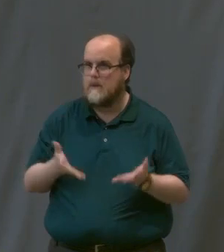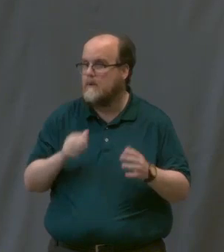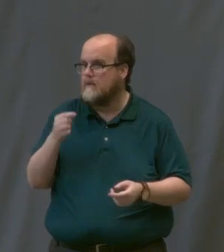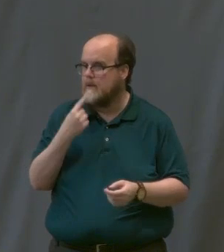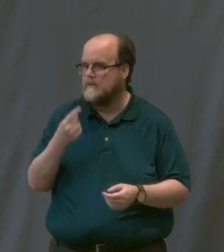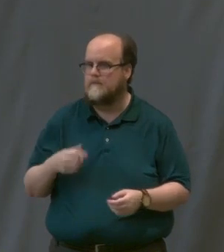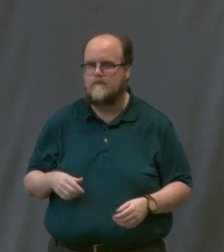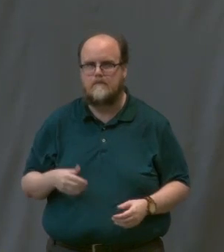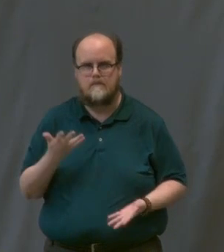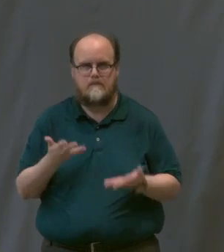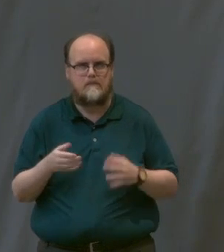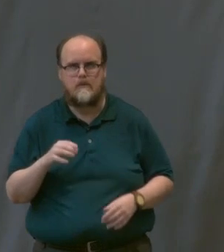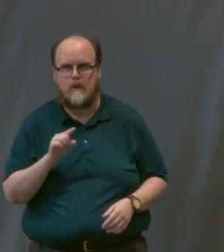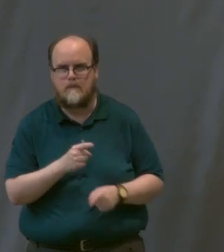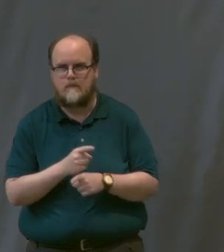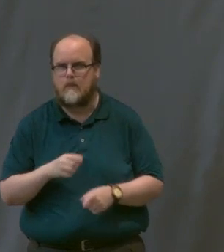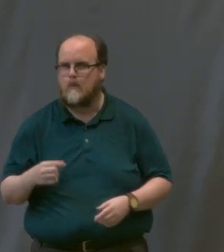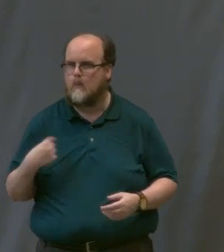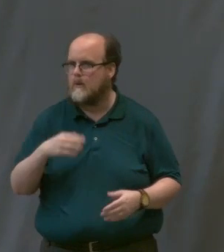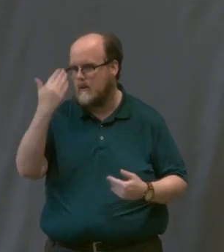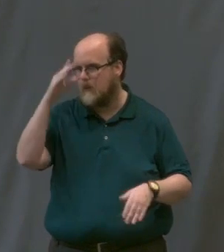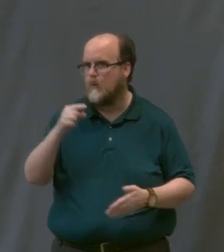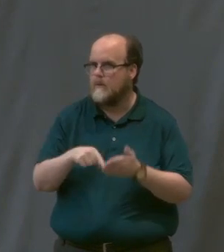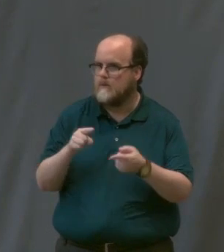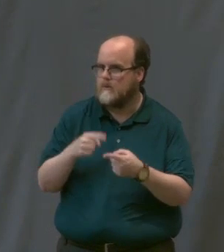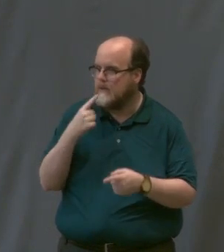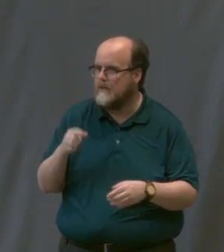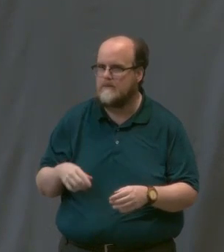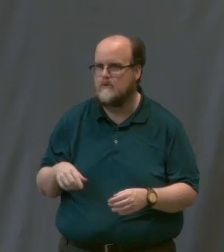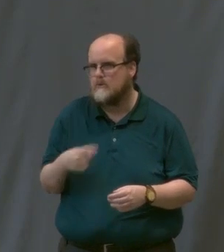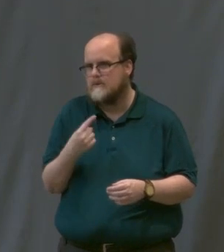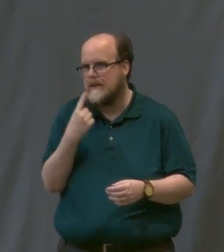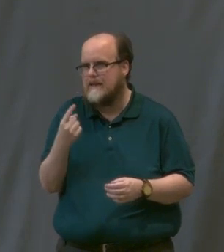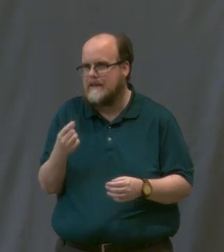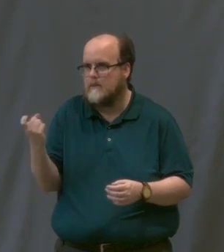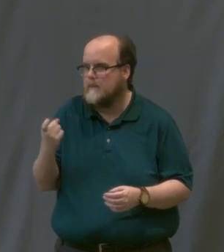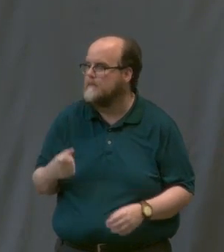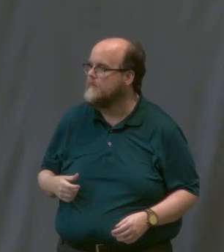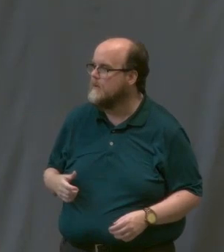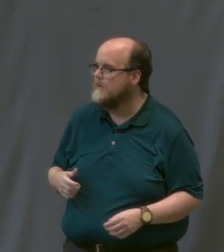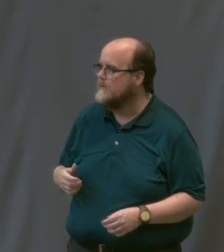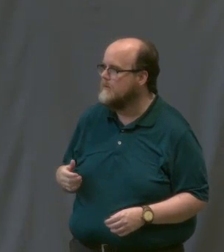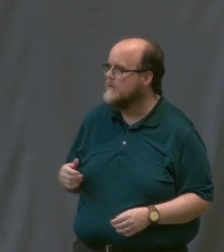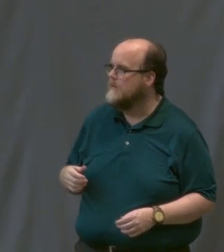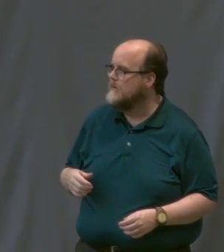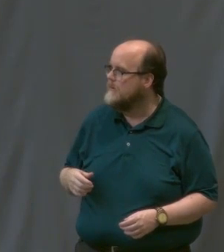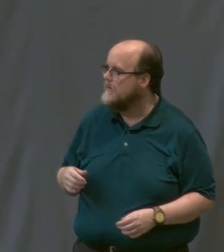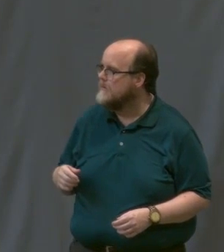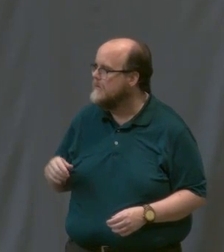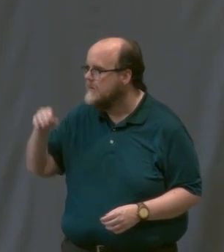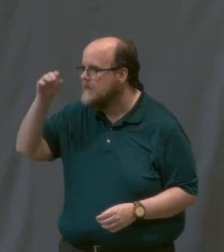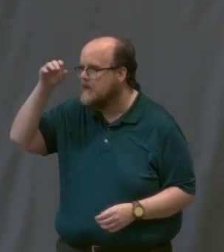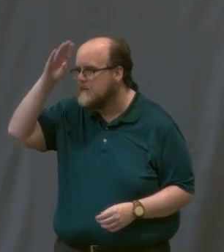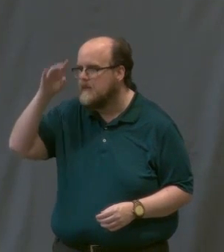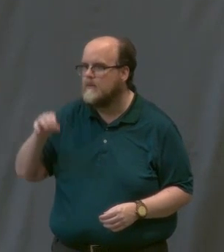an off-the-cuff statement. Yeah, just because we're not sure what else to say. That's true. Yes.